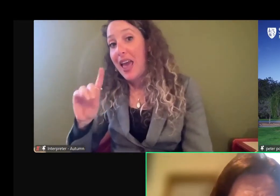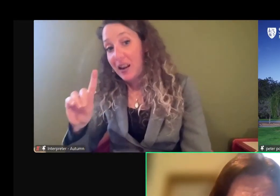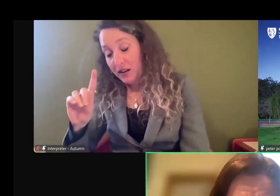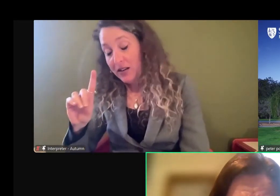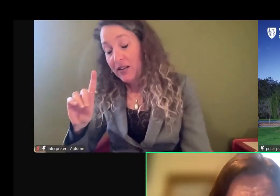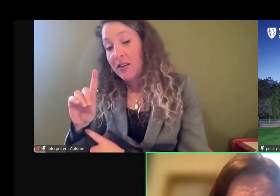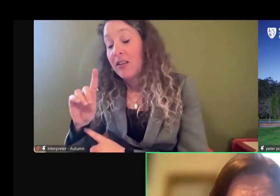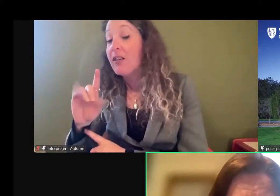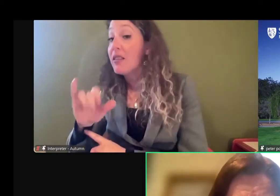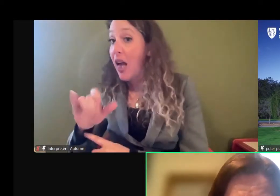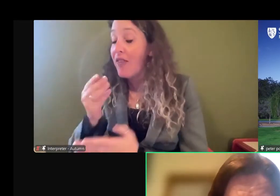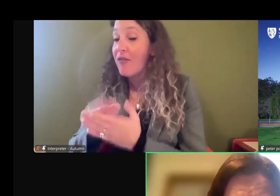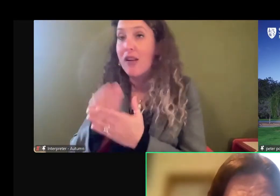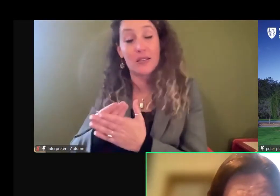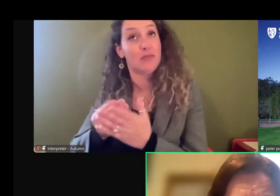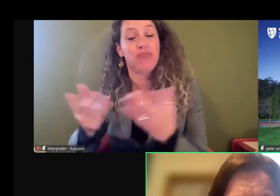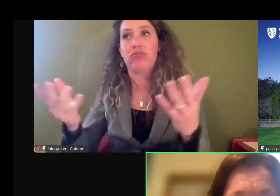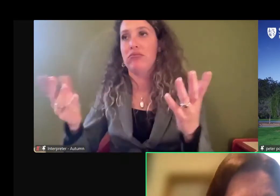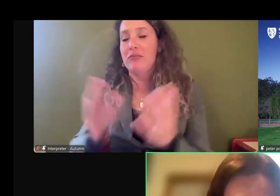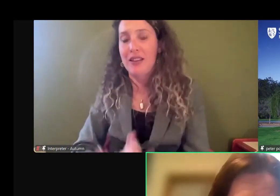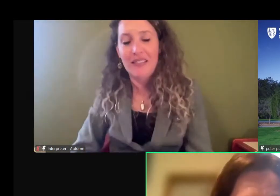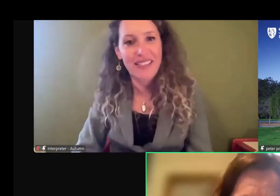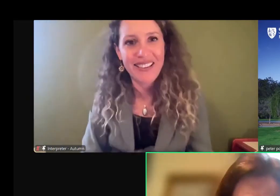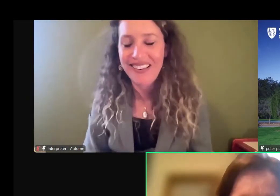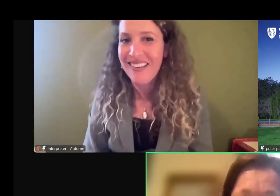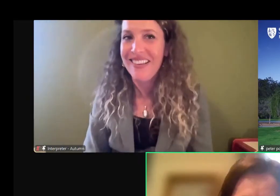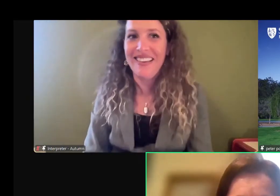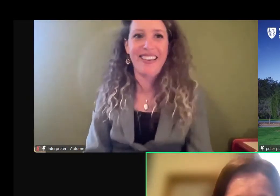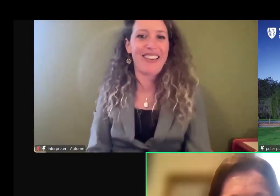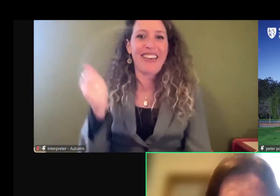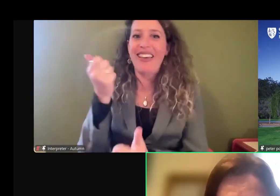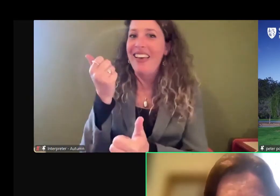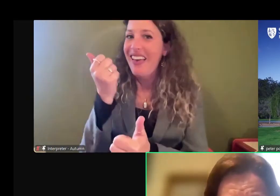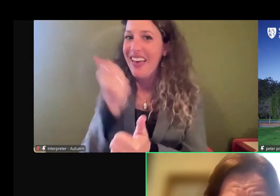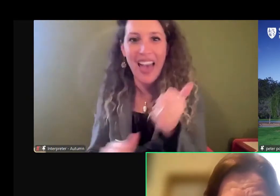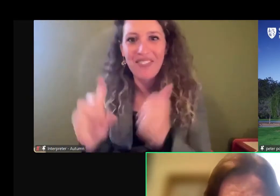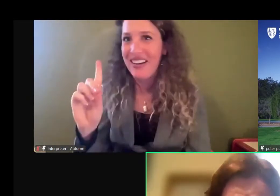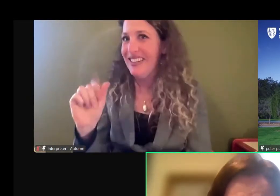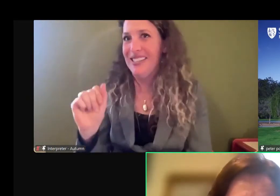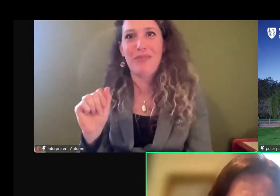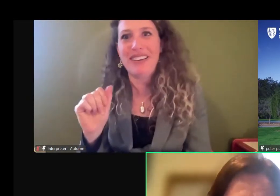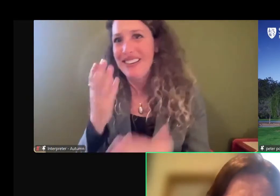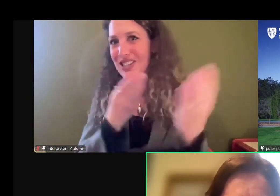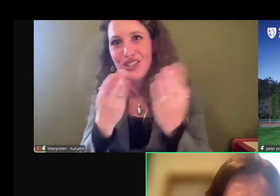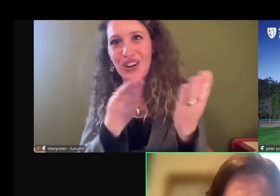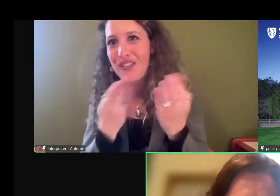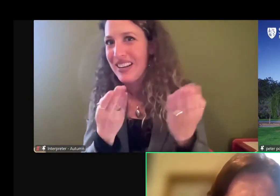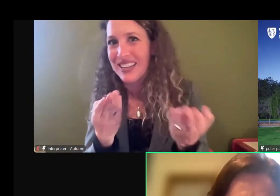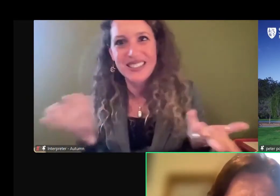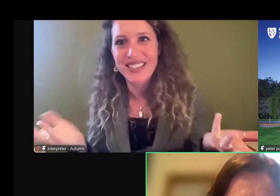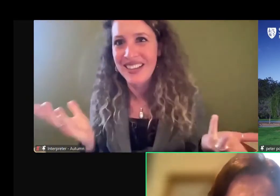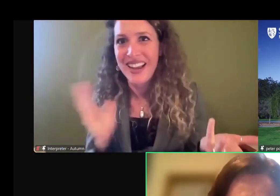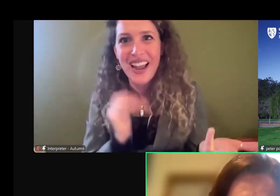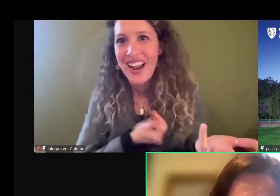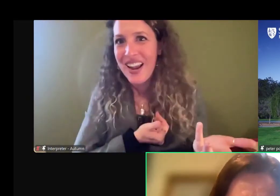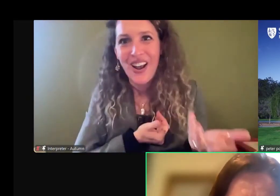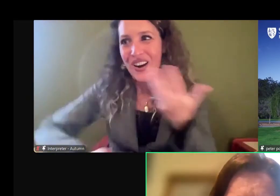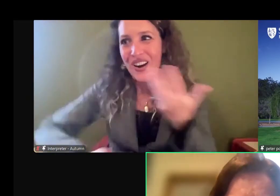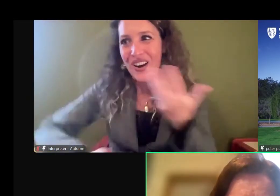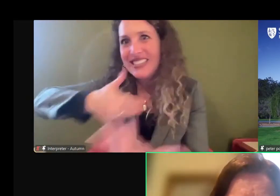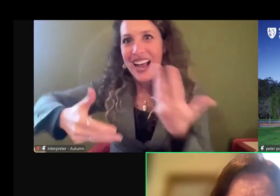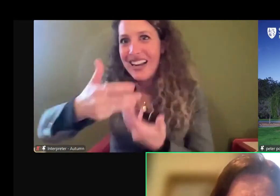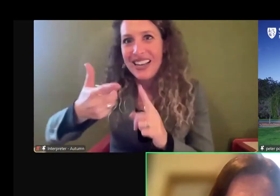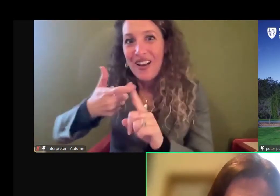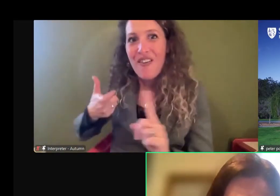fund almost every disability service in our society is funded by Medicaid. I mean, that is